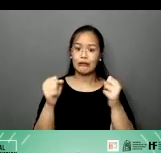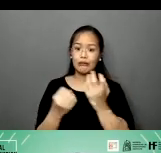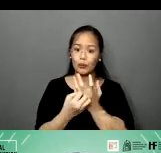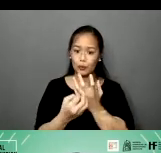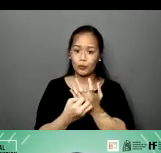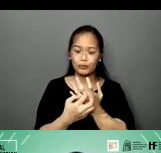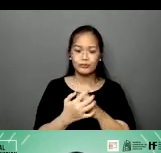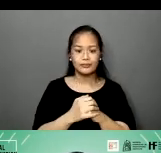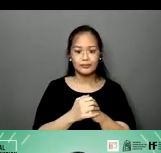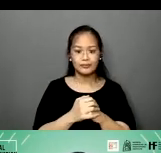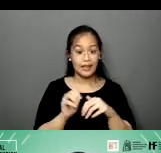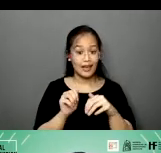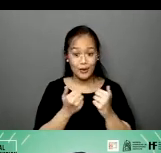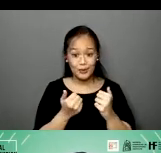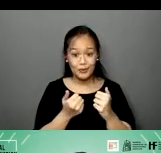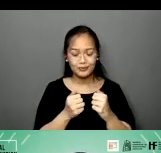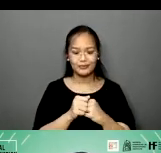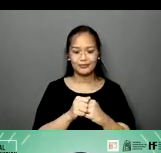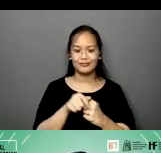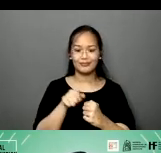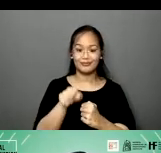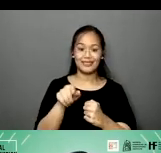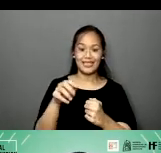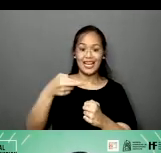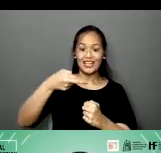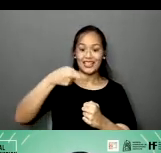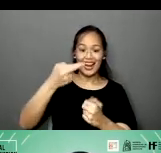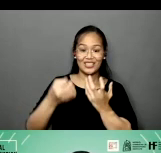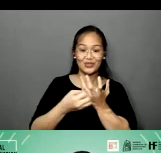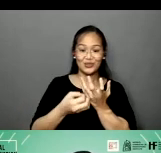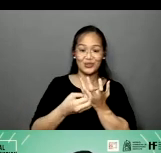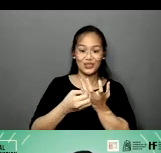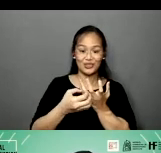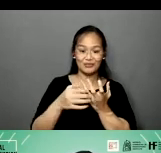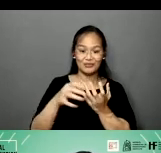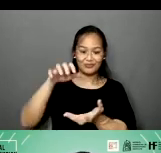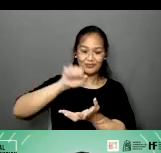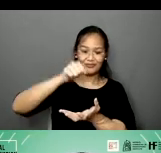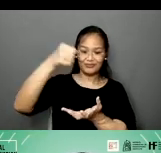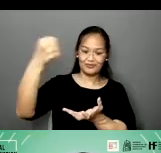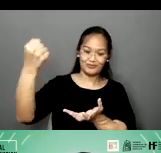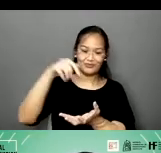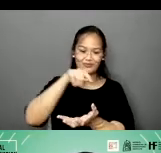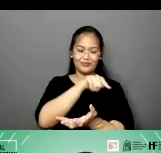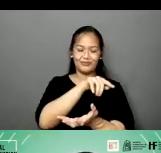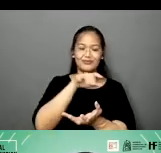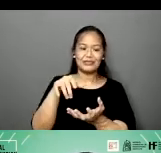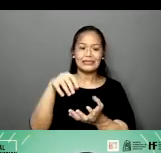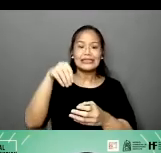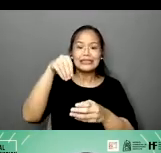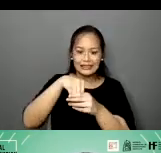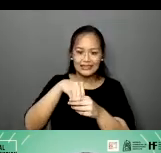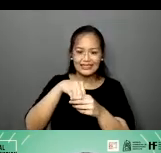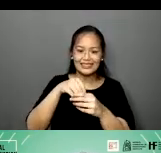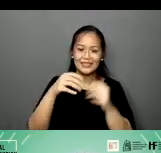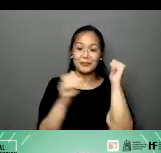is you cook the rice in your rice cooker, but you actually cook it inside the bamboo basket. And the reason it works this way is it's